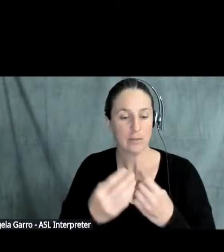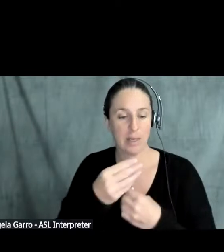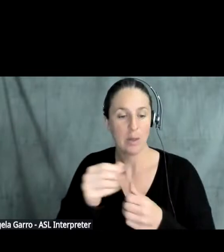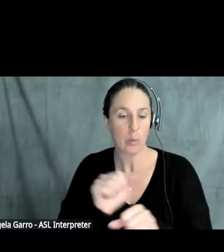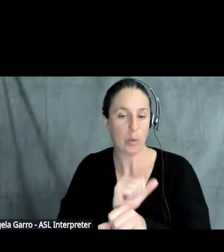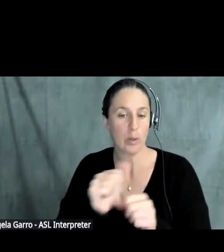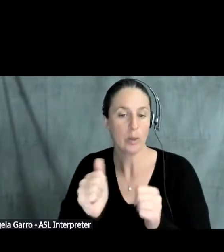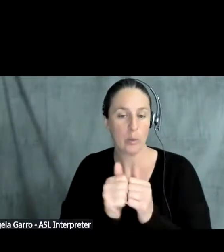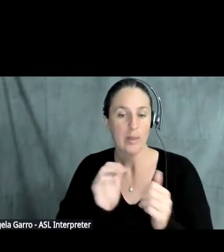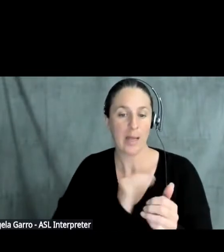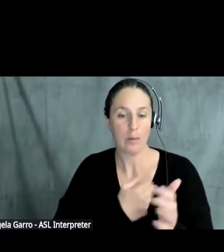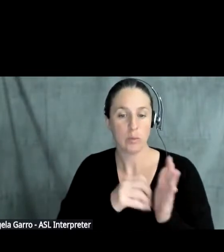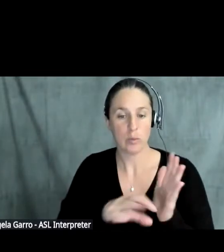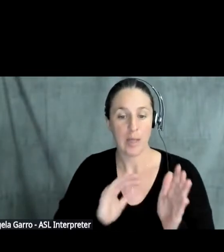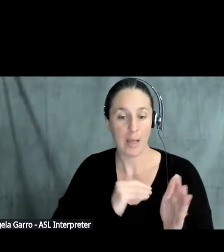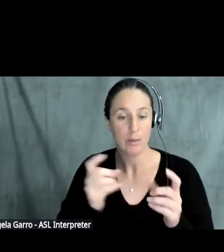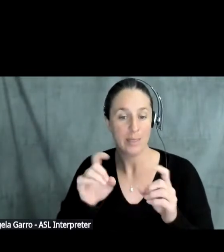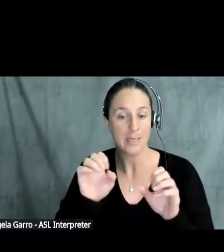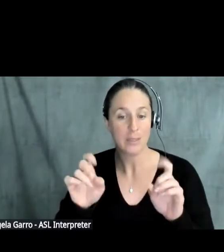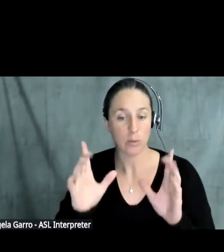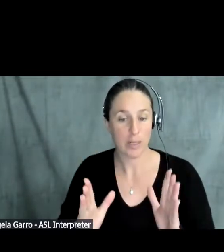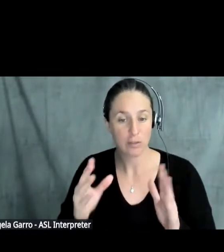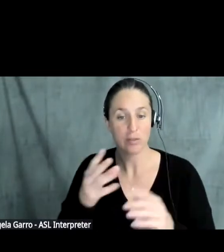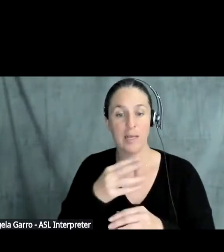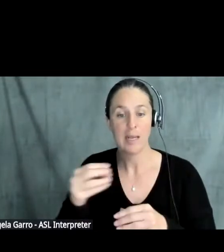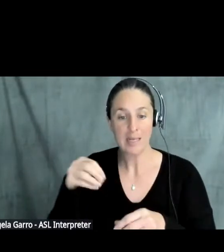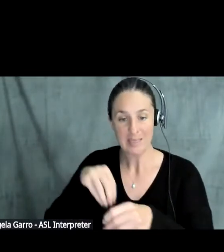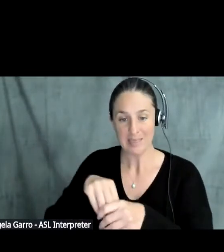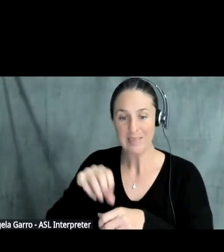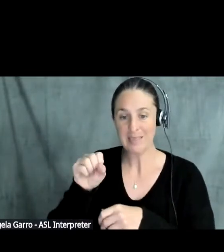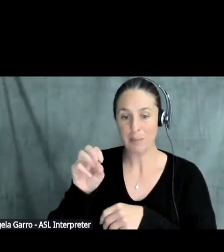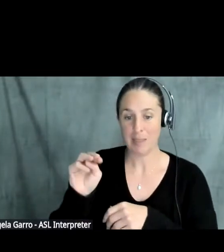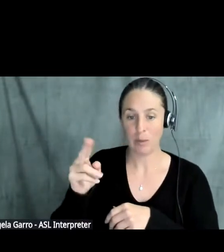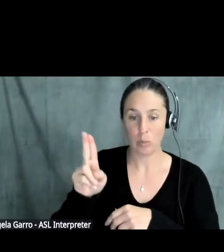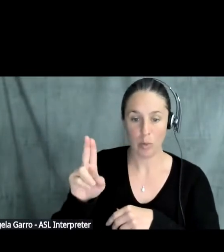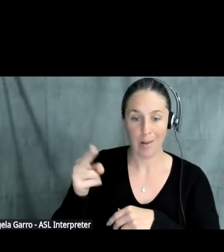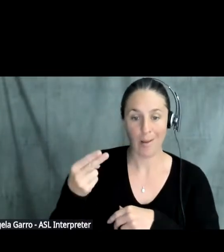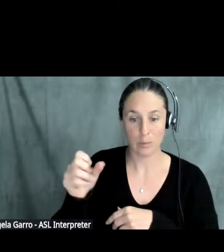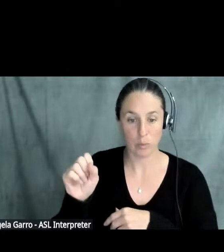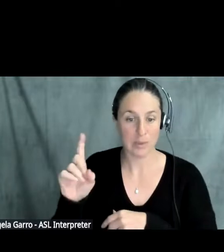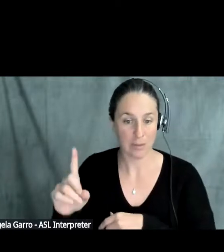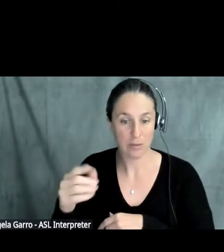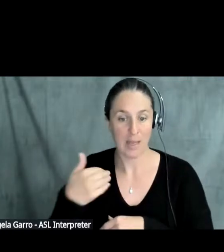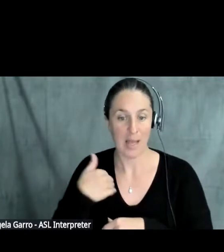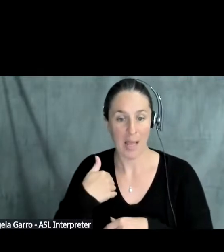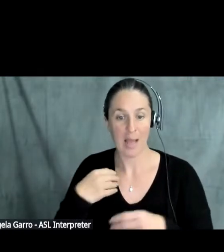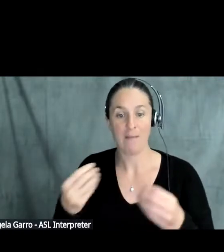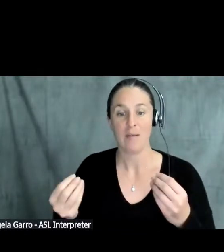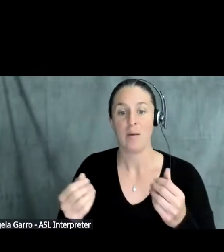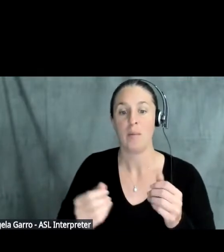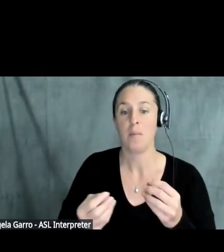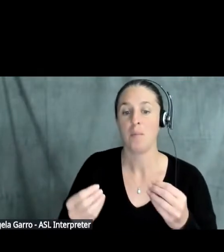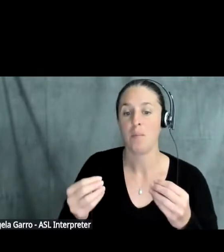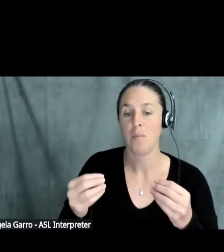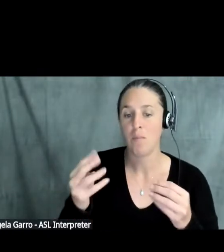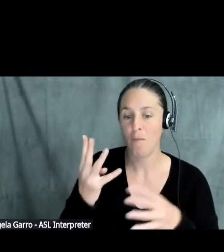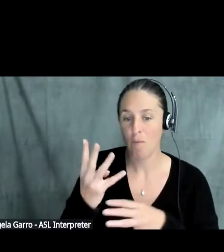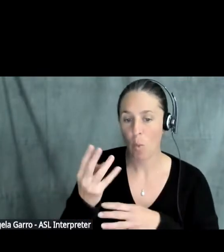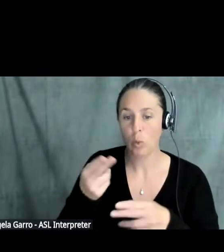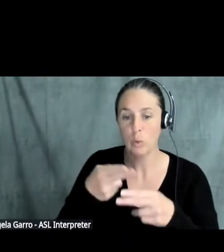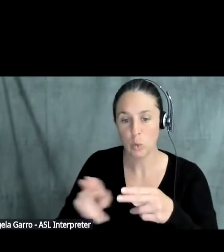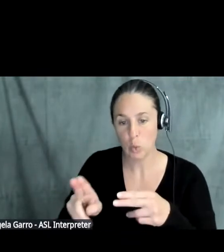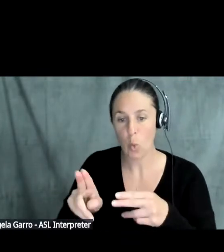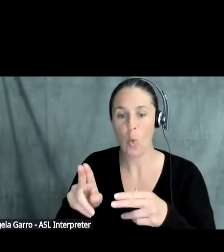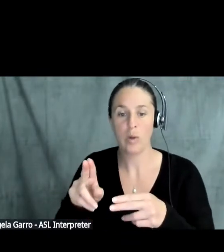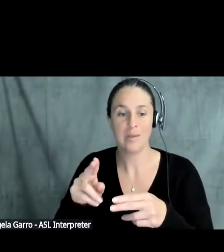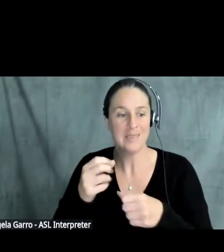recognize that our educators in San Mateo Union High School District have at most 4 short years with each individual student to educate,